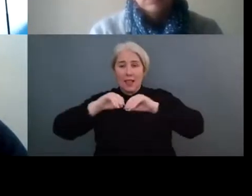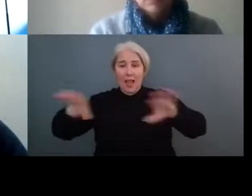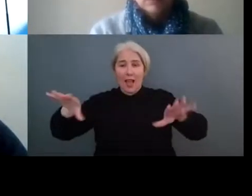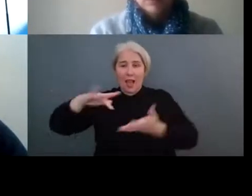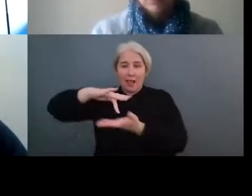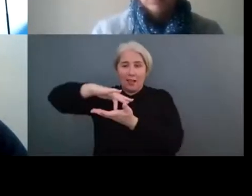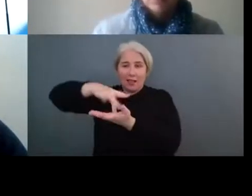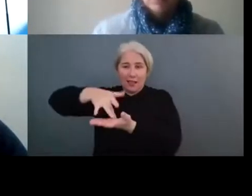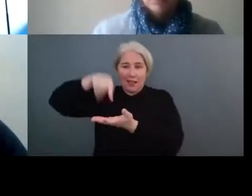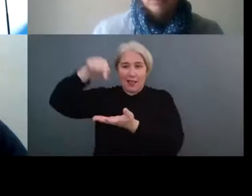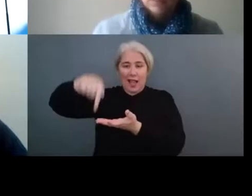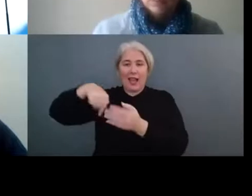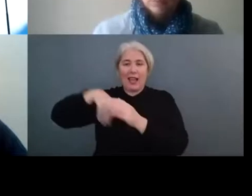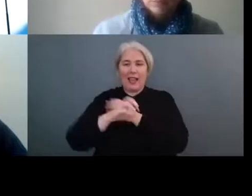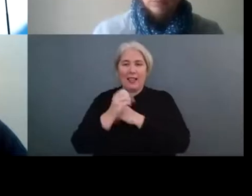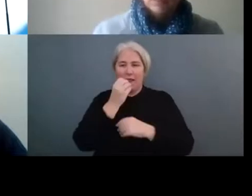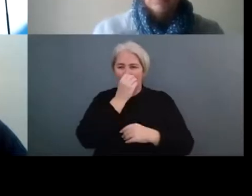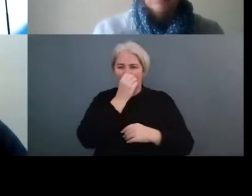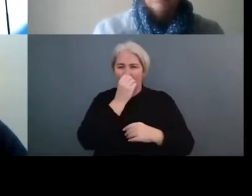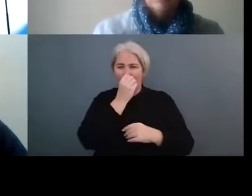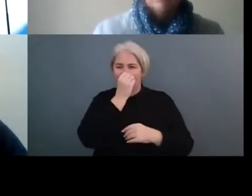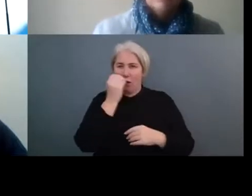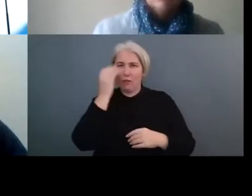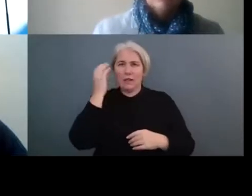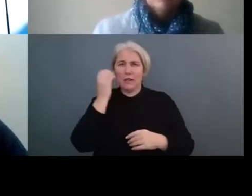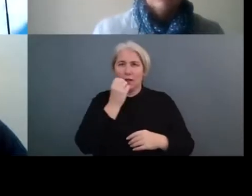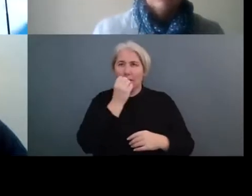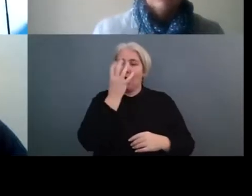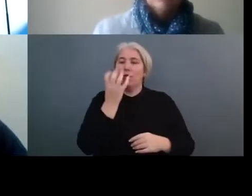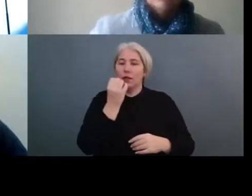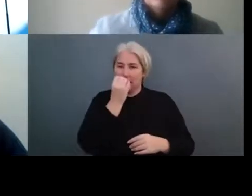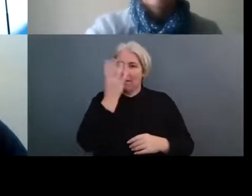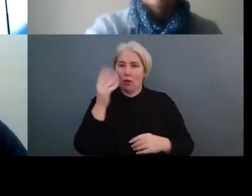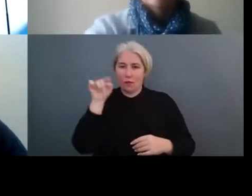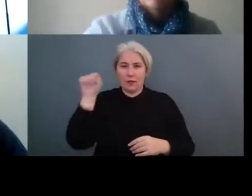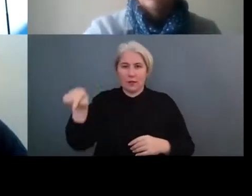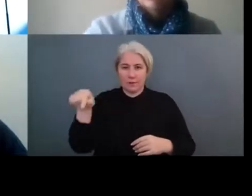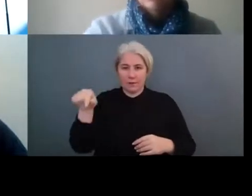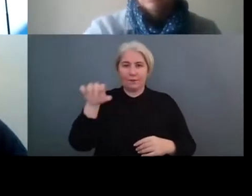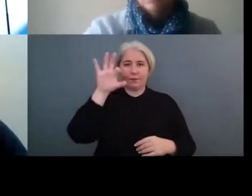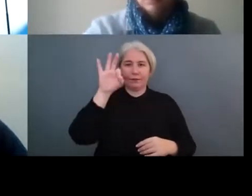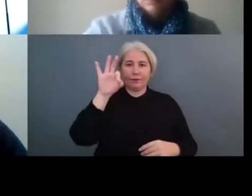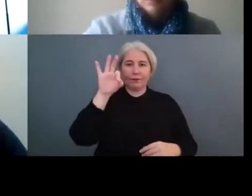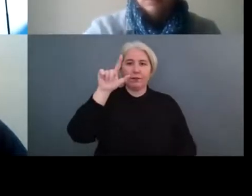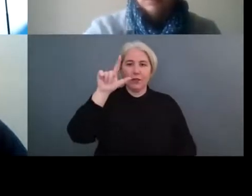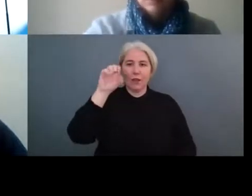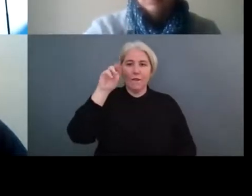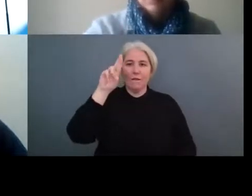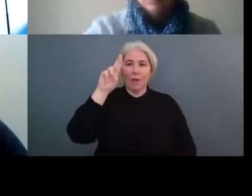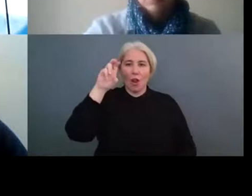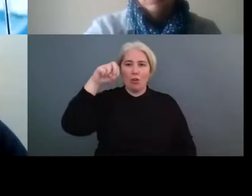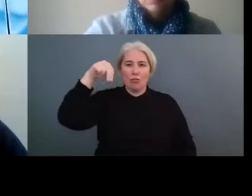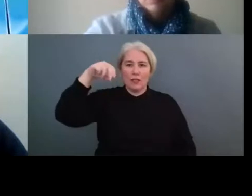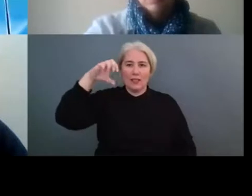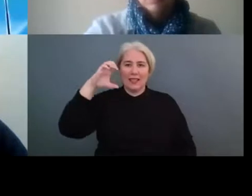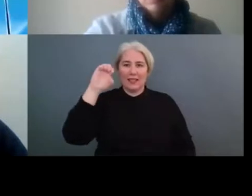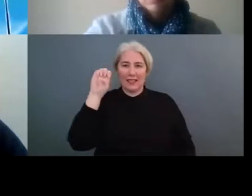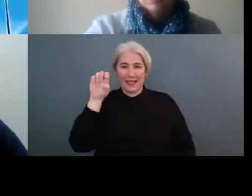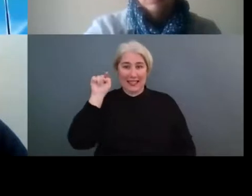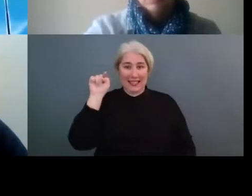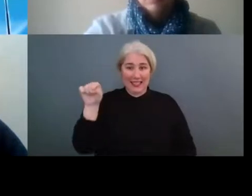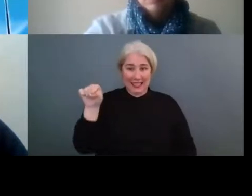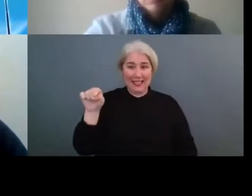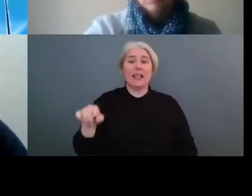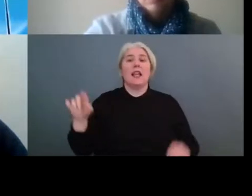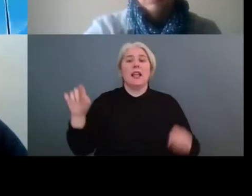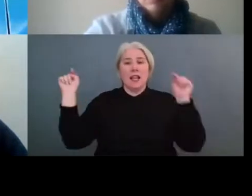in Florence, in which our team will prepare, the matches. There you have the